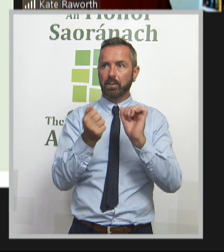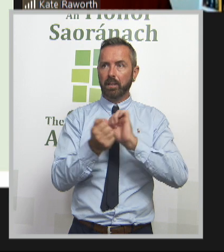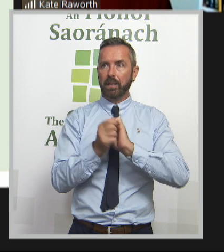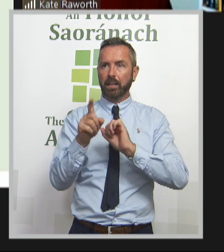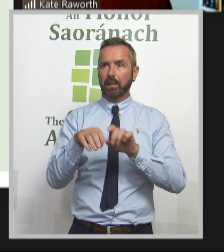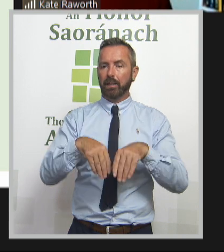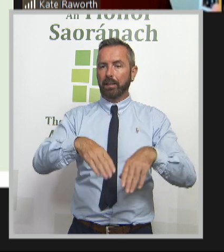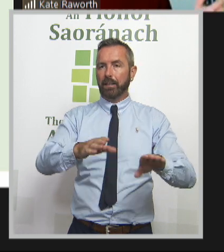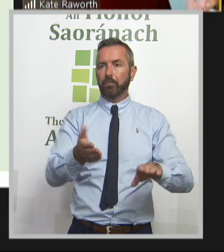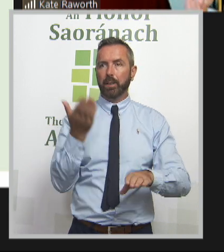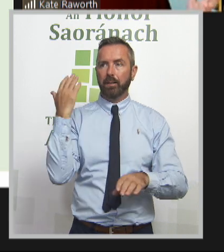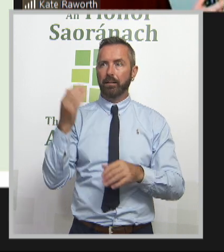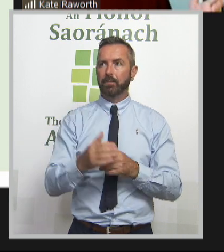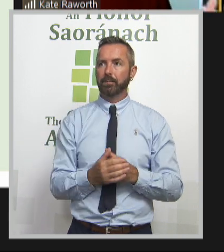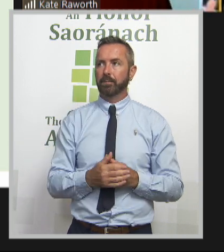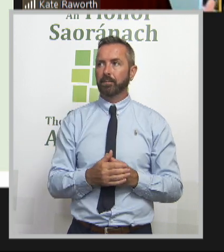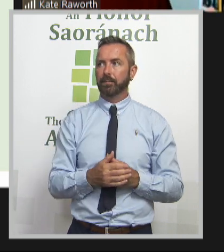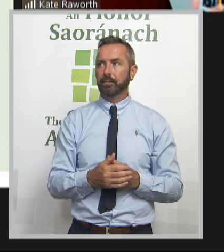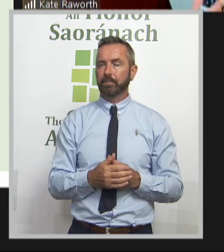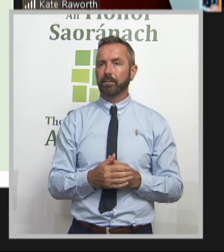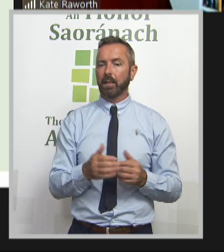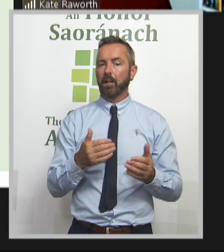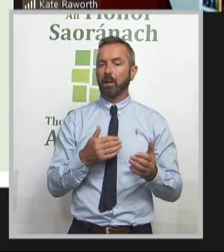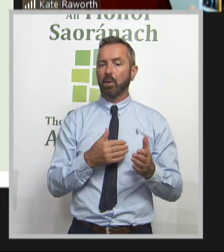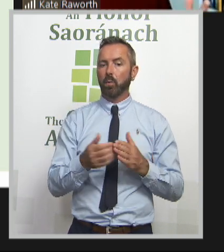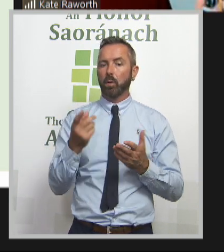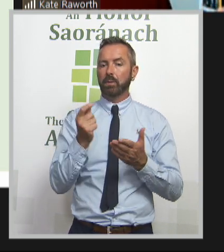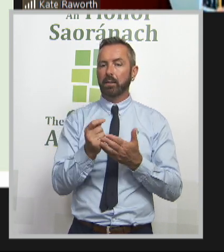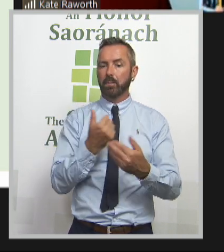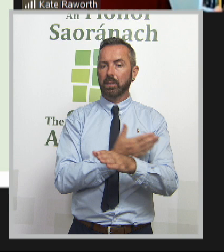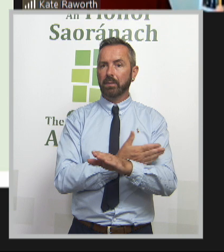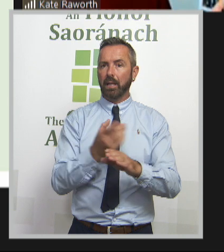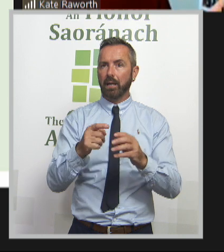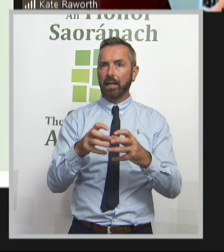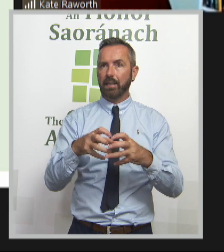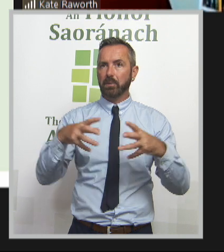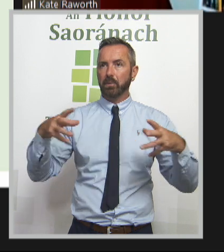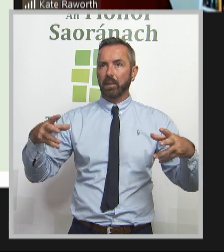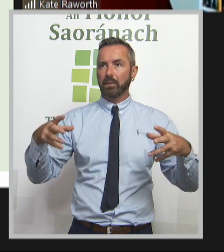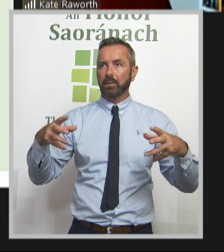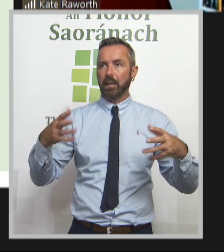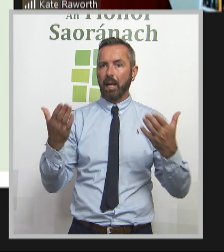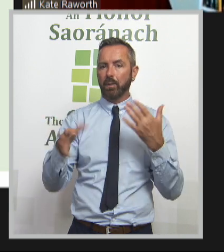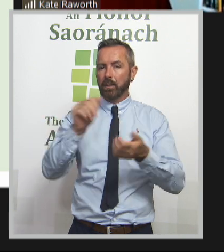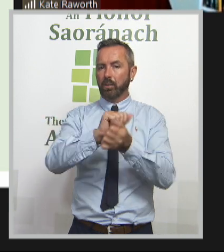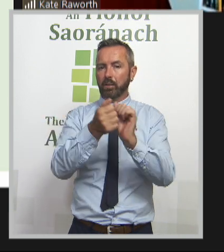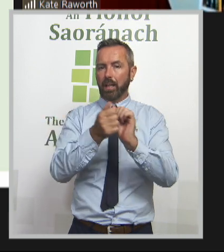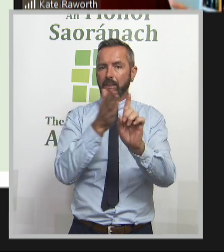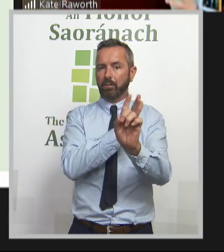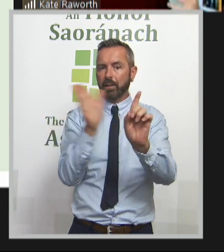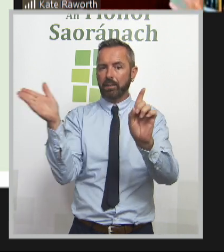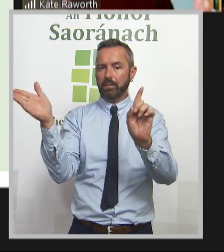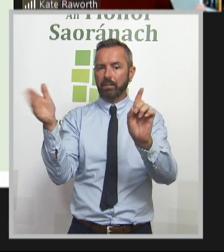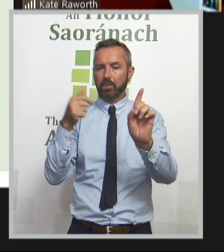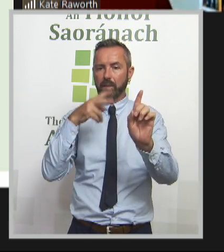behind? And what is it time to start to spread and amplify? How do we change direction so we start